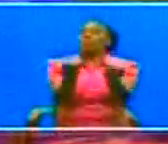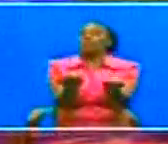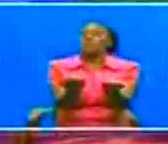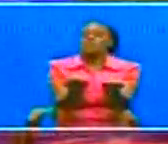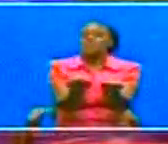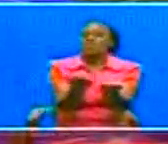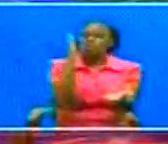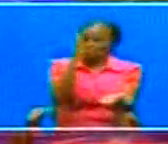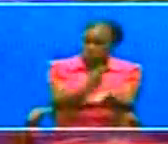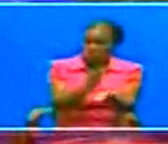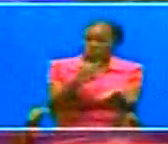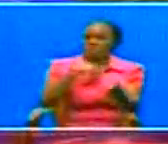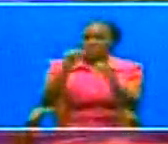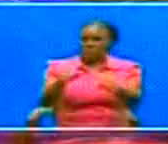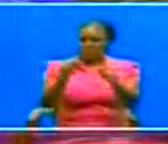Maybe you should.